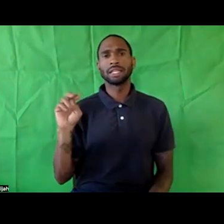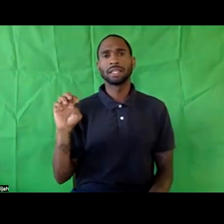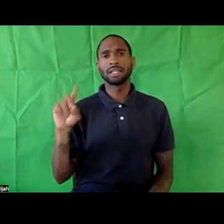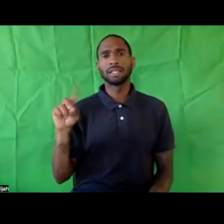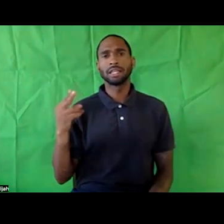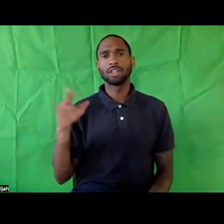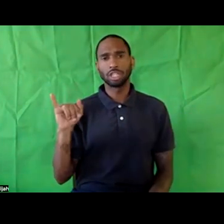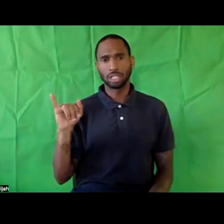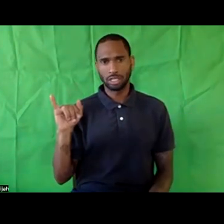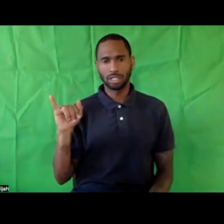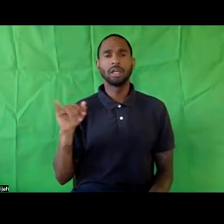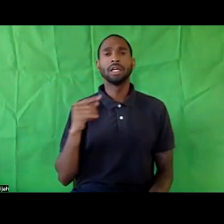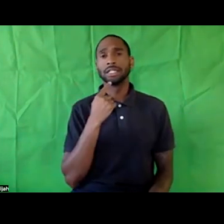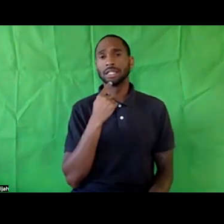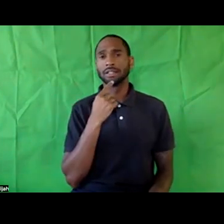not a lot of